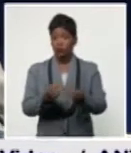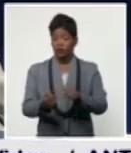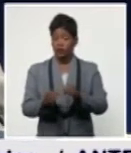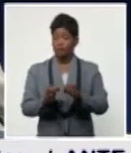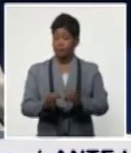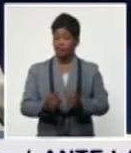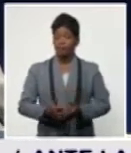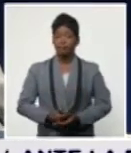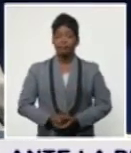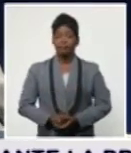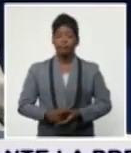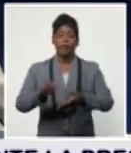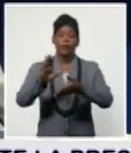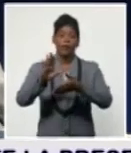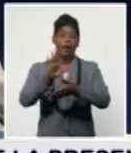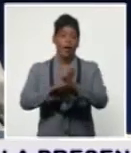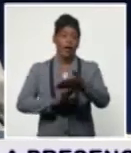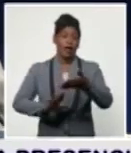reports